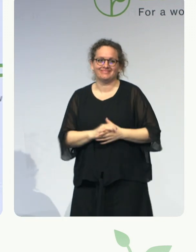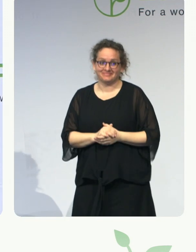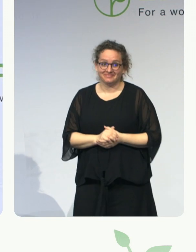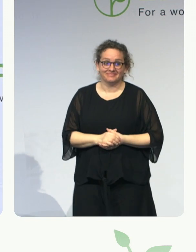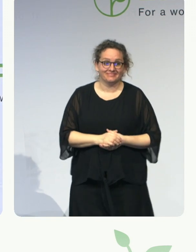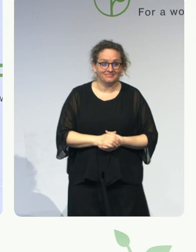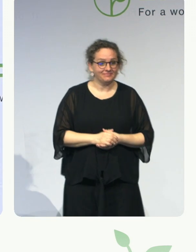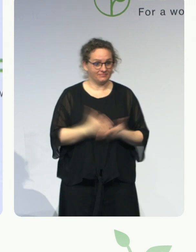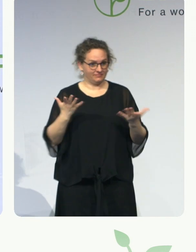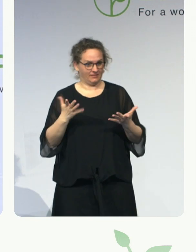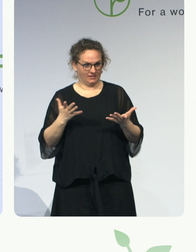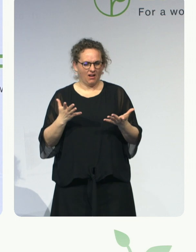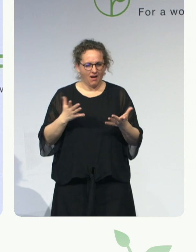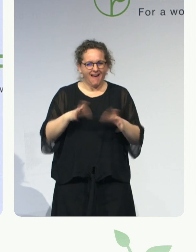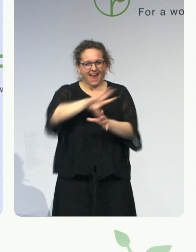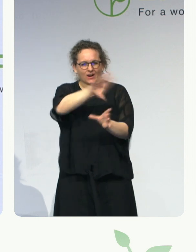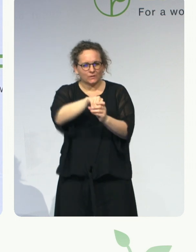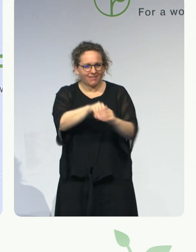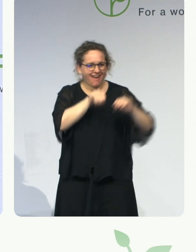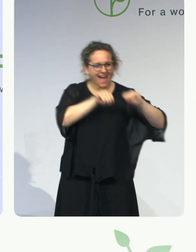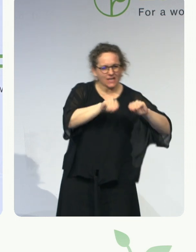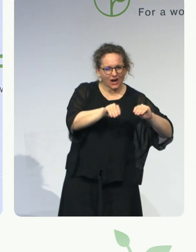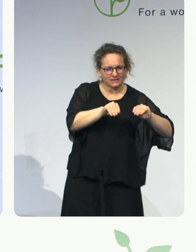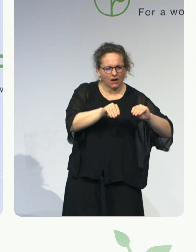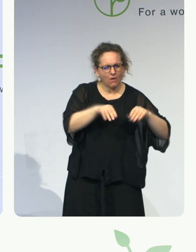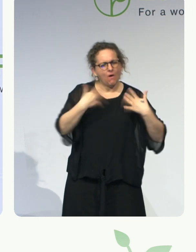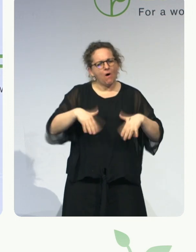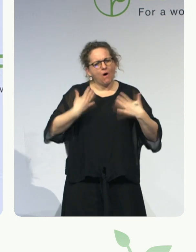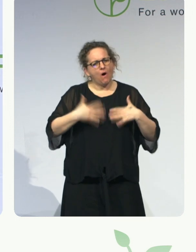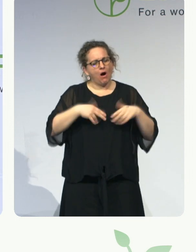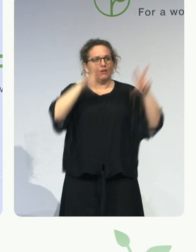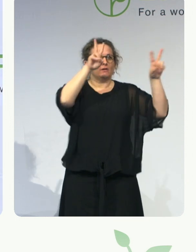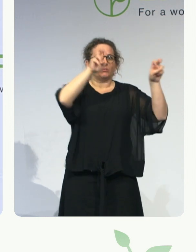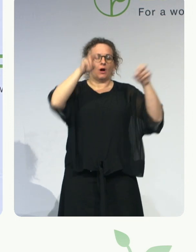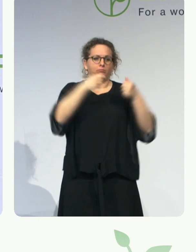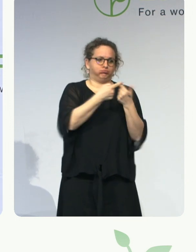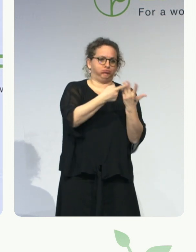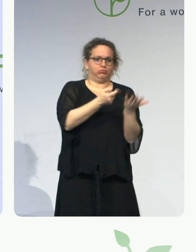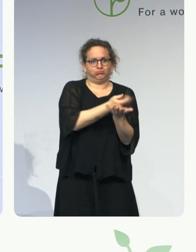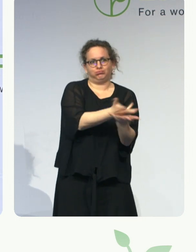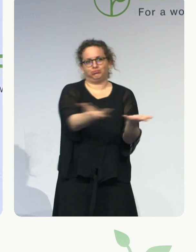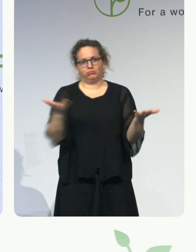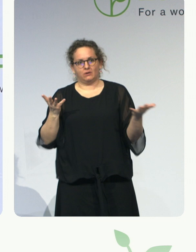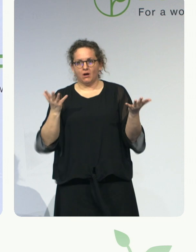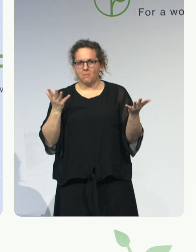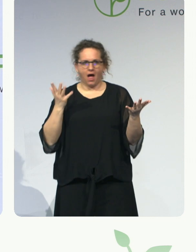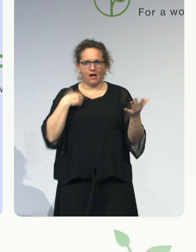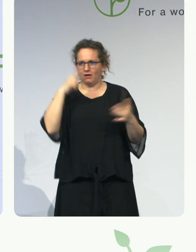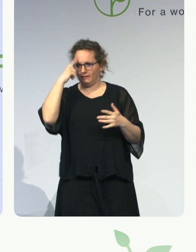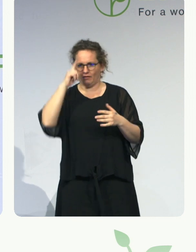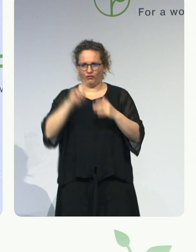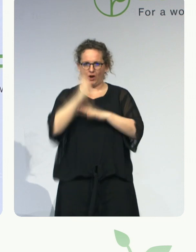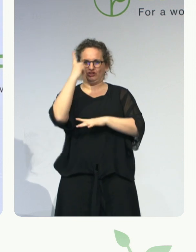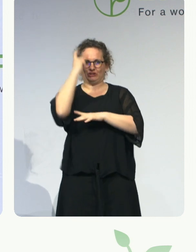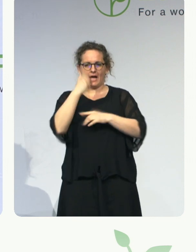Inclusive education, there is so much to say about this topic. I really don't know where to begin. I know for many of you in this hall, the